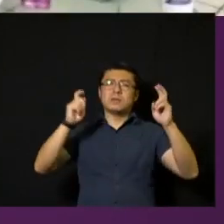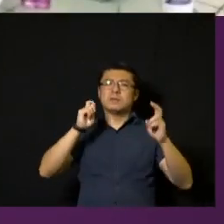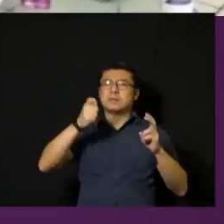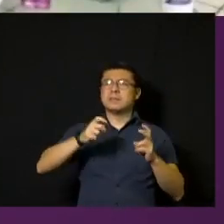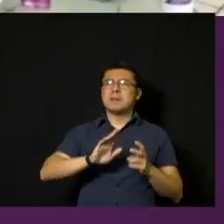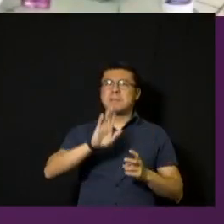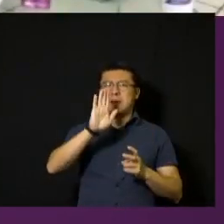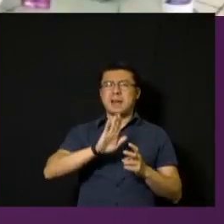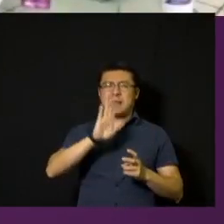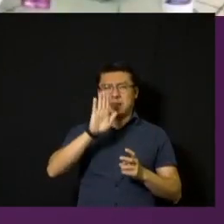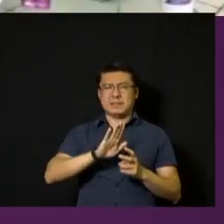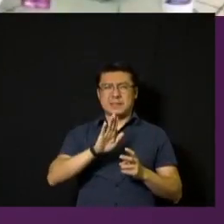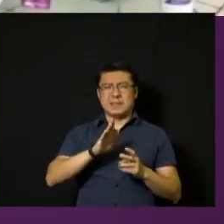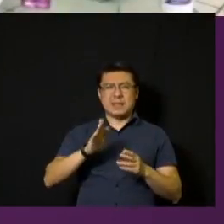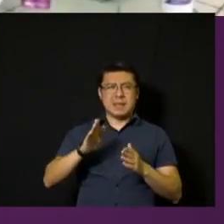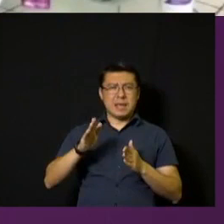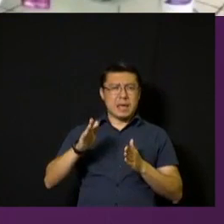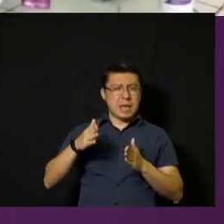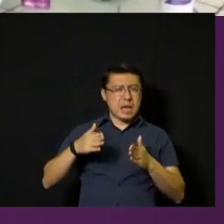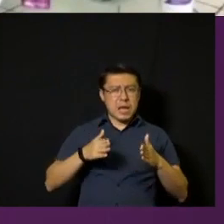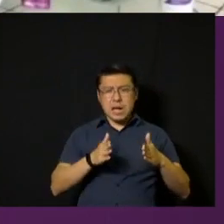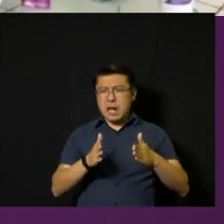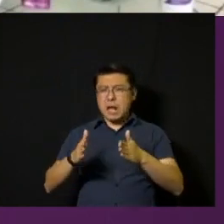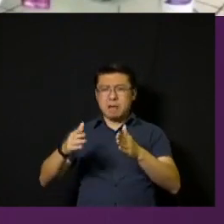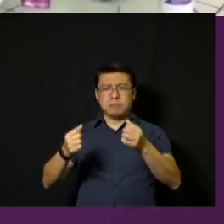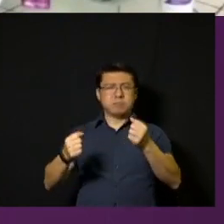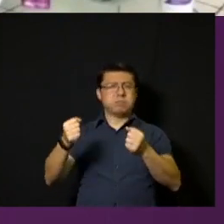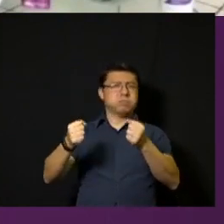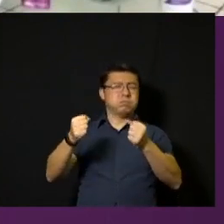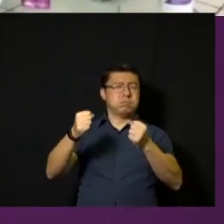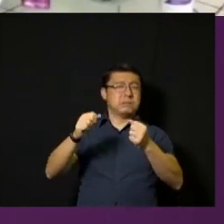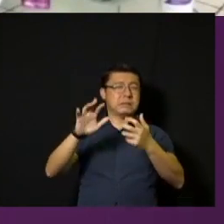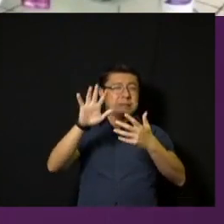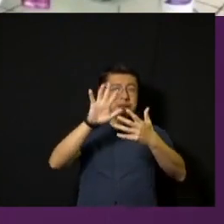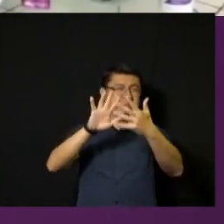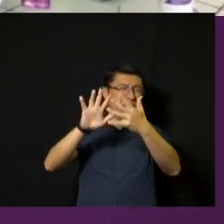it looks like when you are driving in fog, you know where you